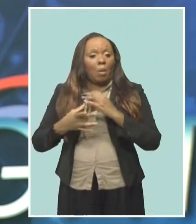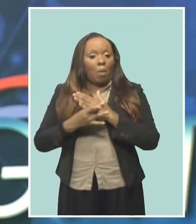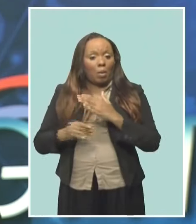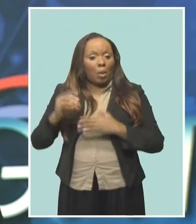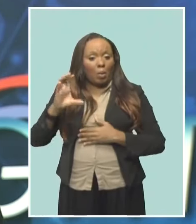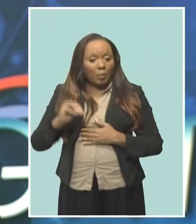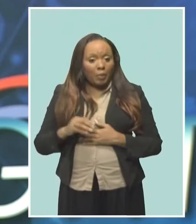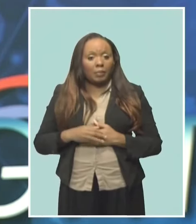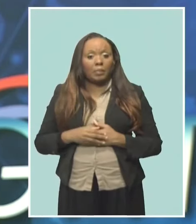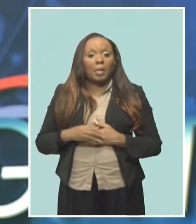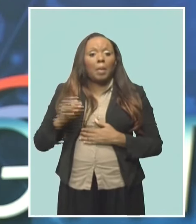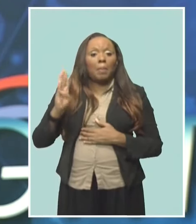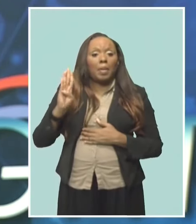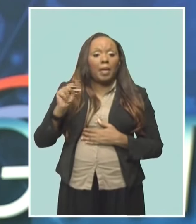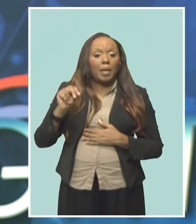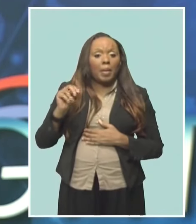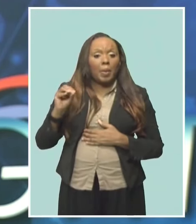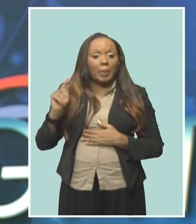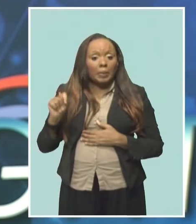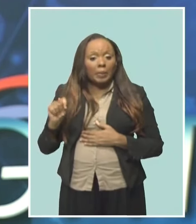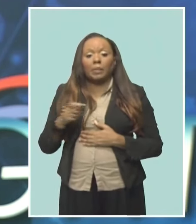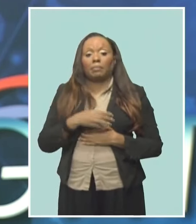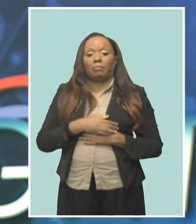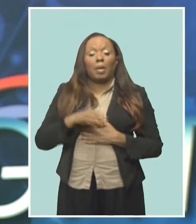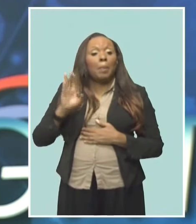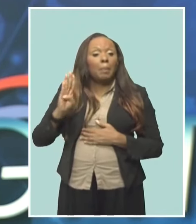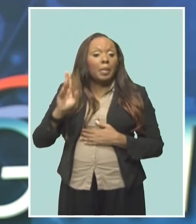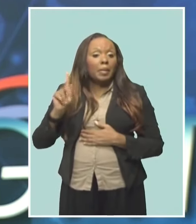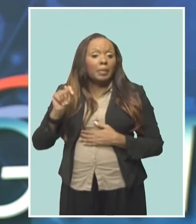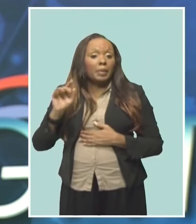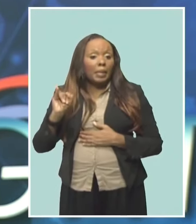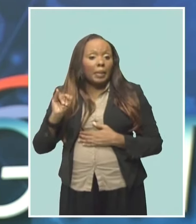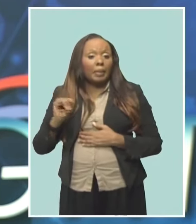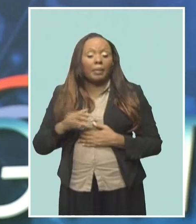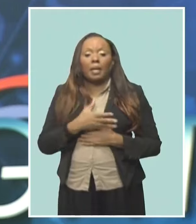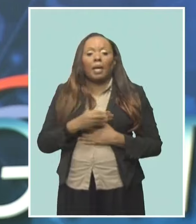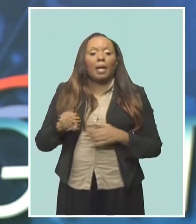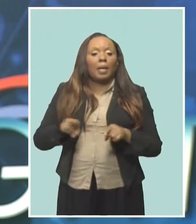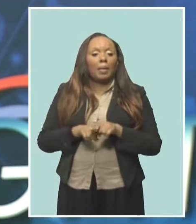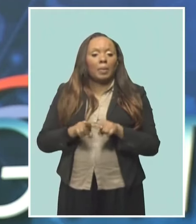the Barbados Tourism Investment Corporation, as well as director of the National Petroleum